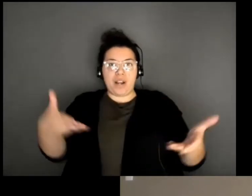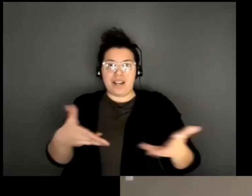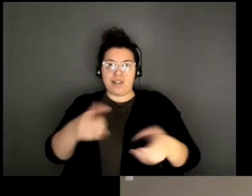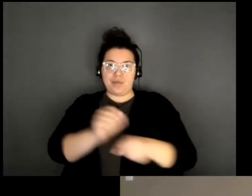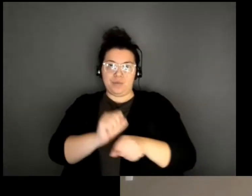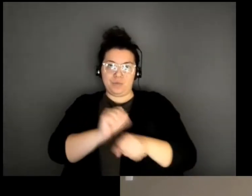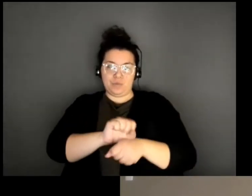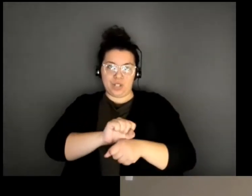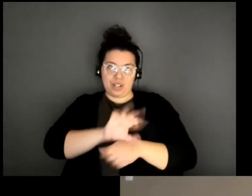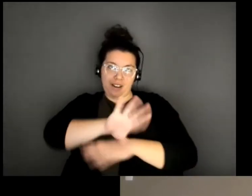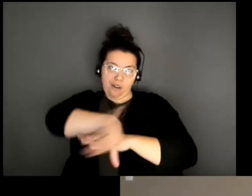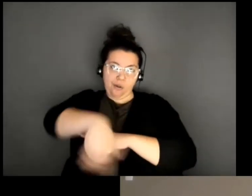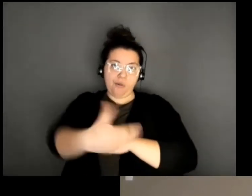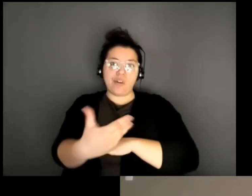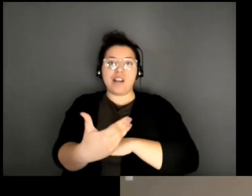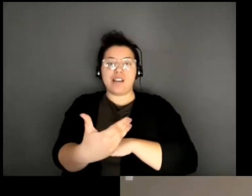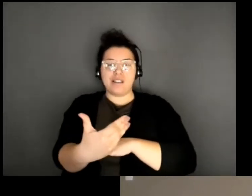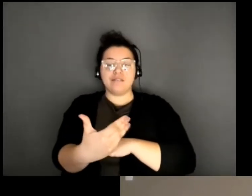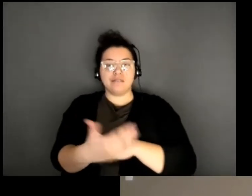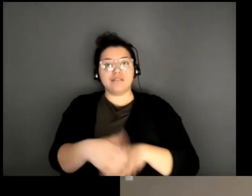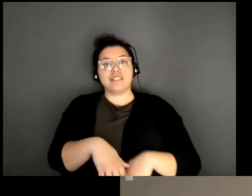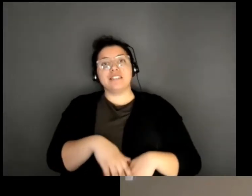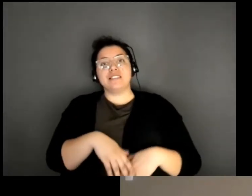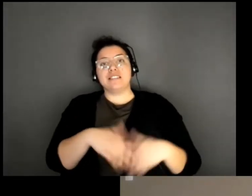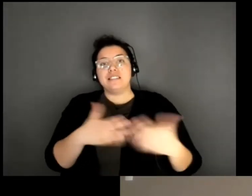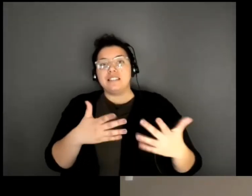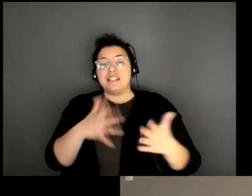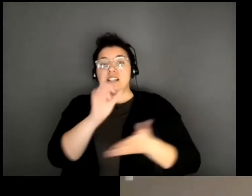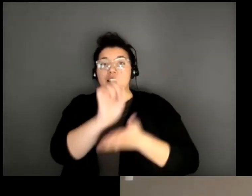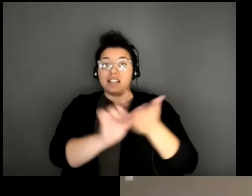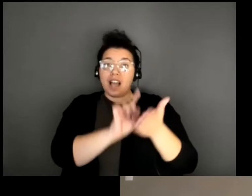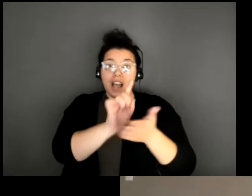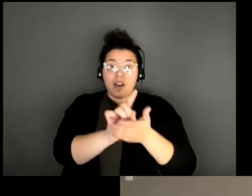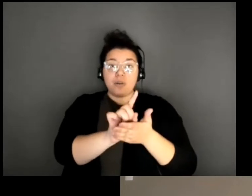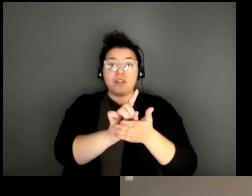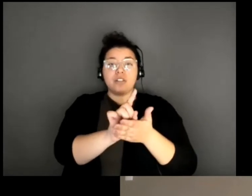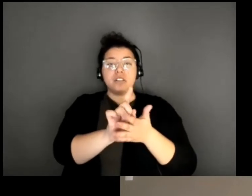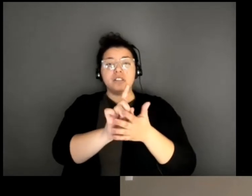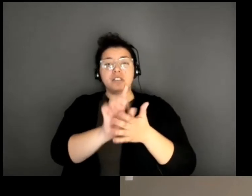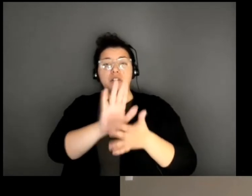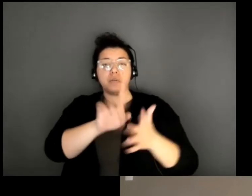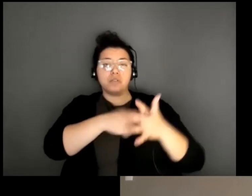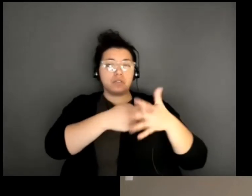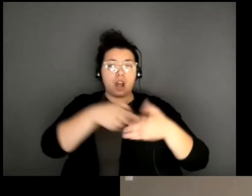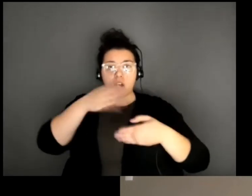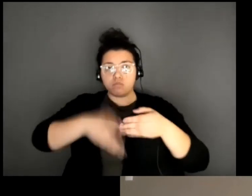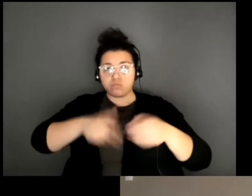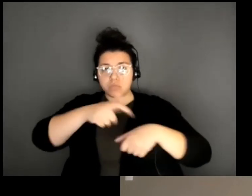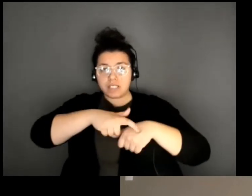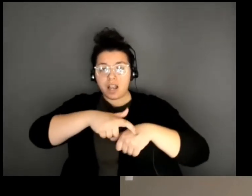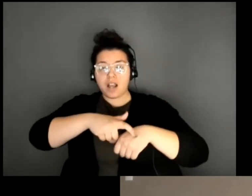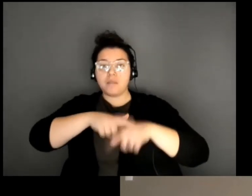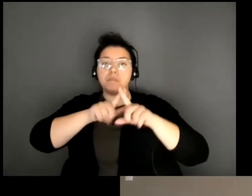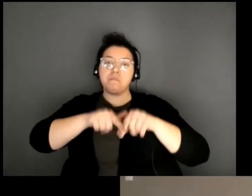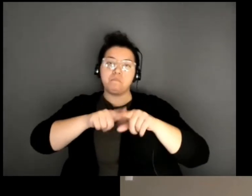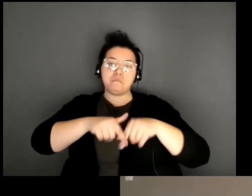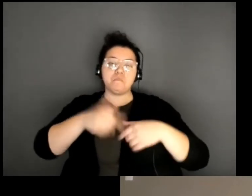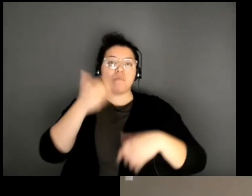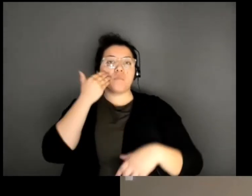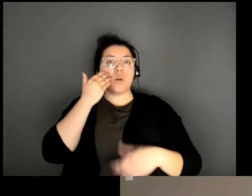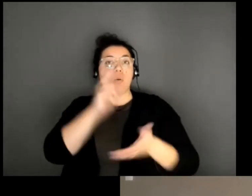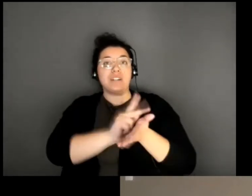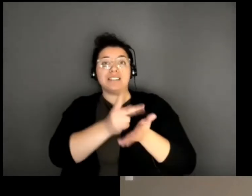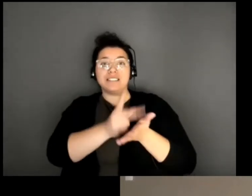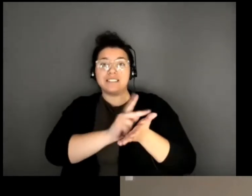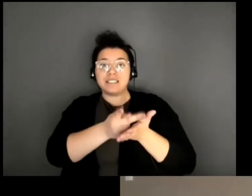those overnight hours. And those hours, those shifts, vary based on the areas. In the culinary world, we need people